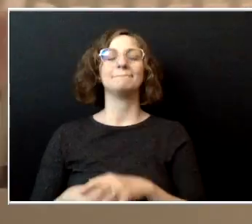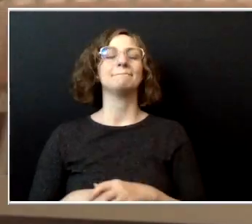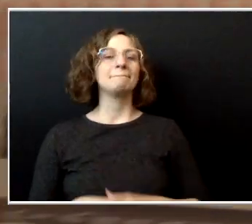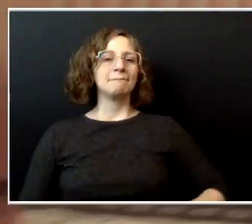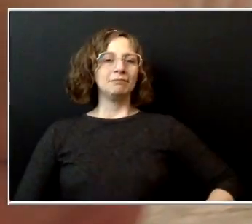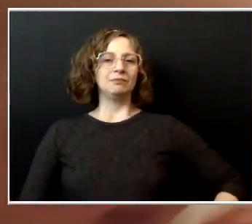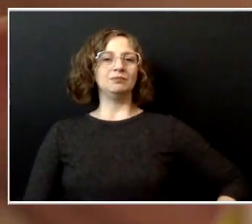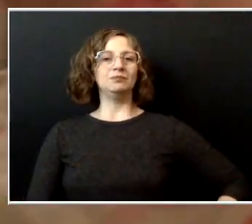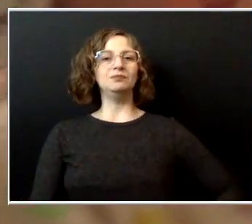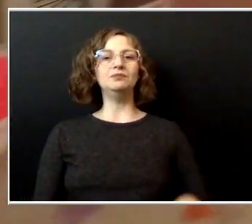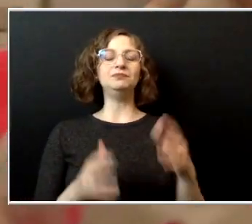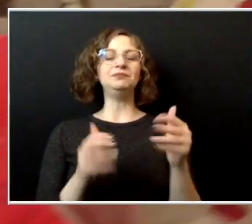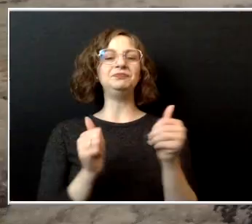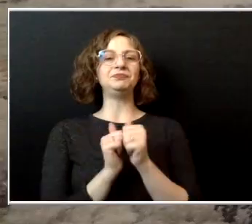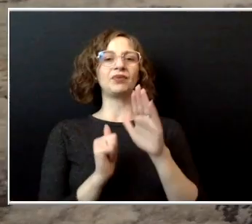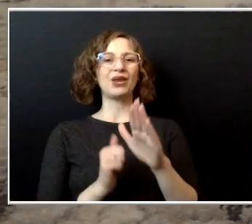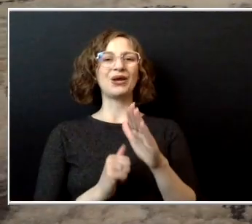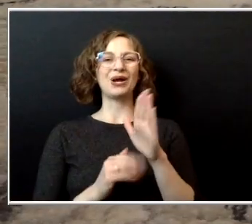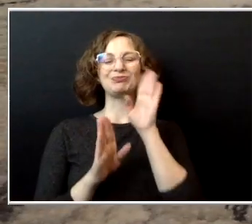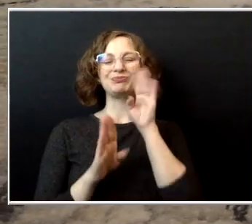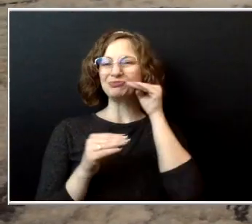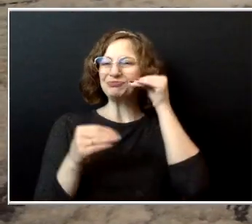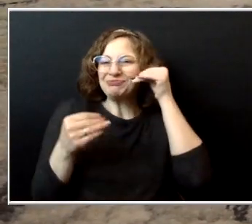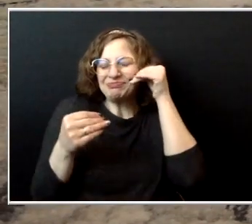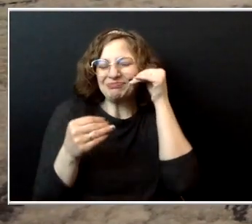With her sweet smile and rosy cheeks,